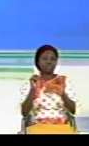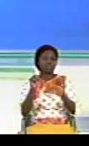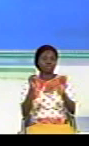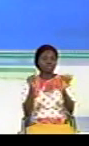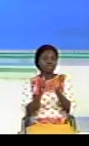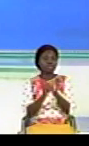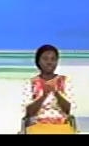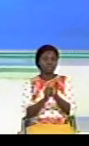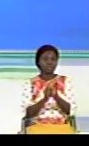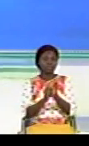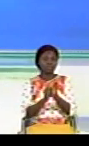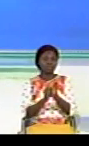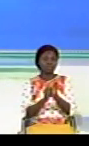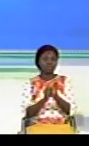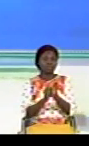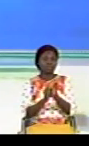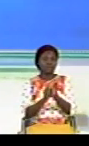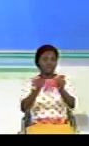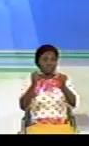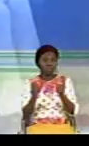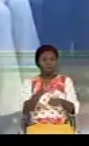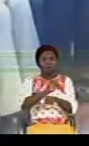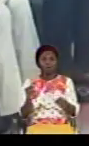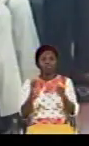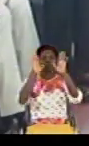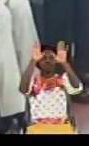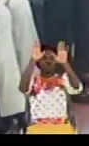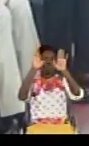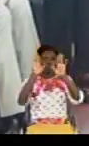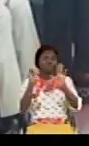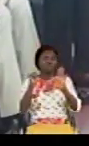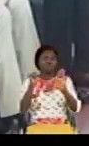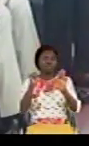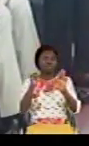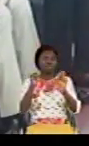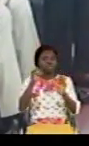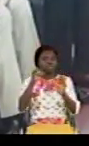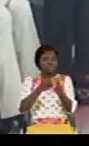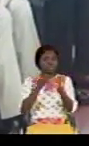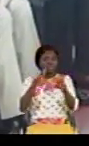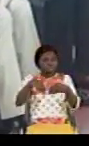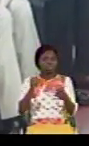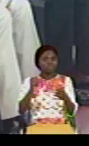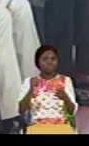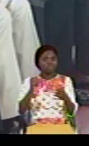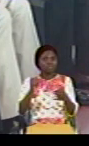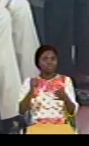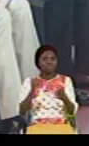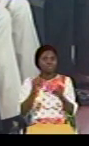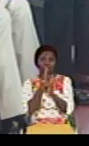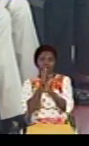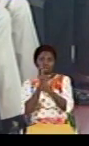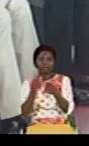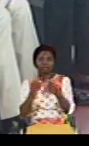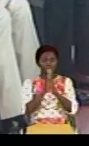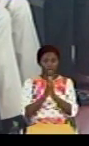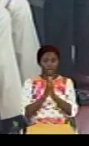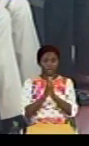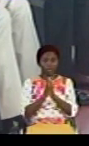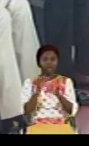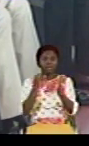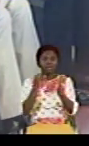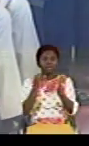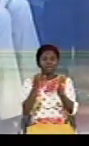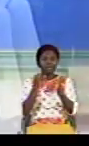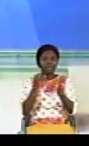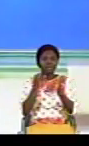wonders. It gives us answers to prayer. It lifts up, breaks yokes, and